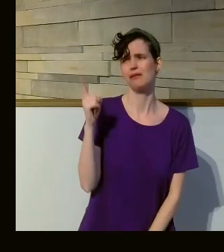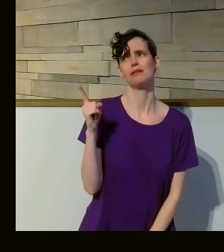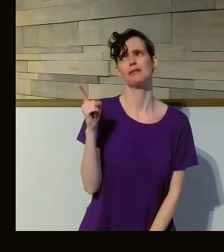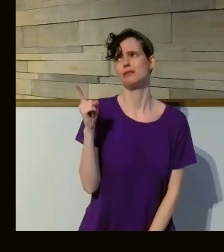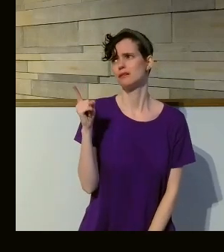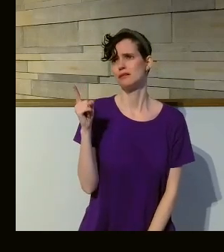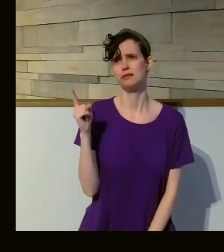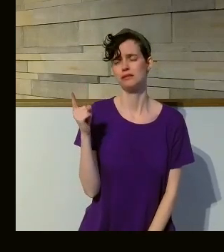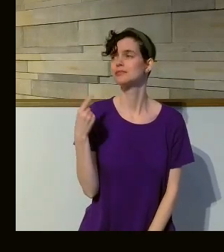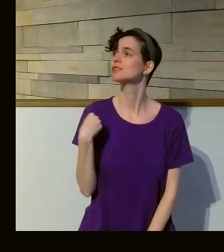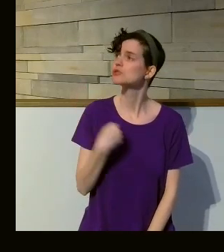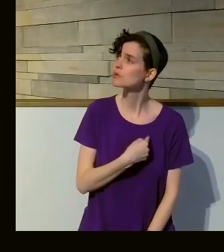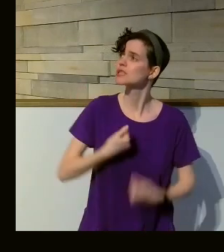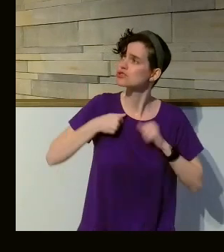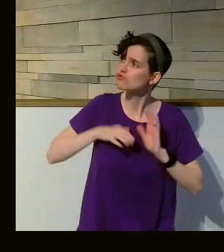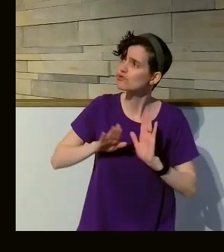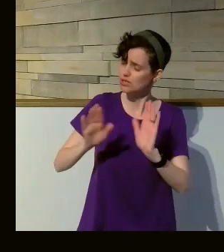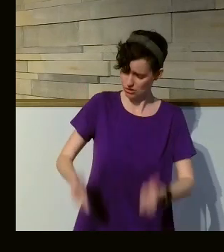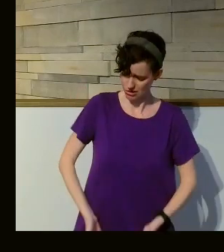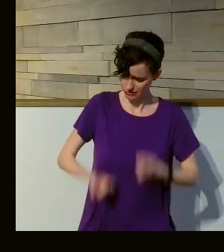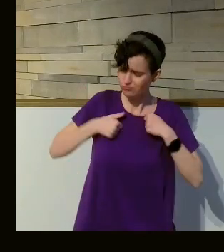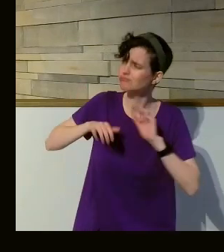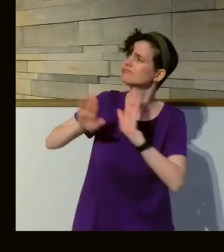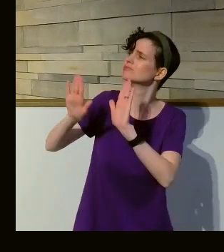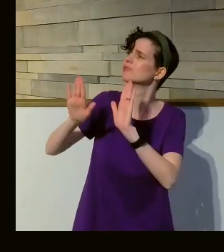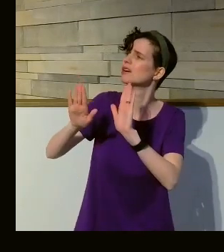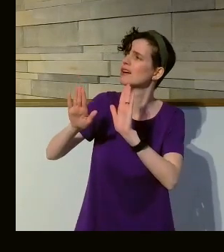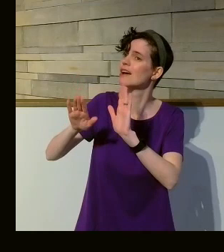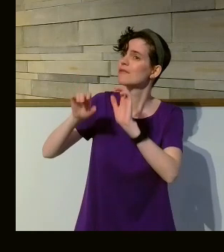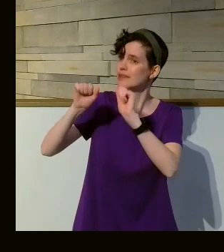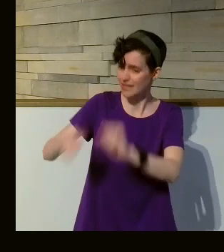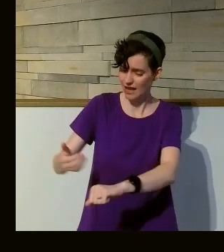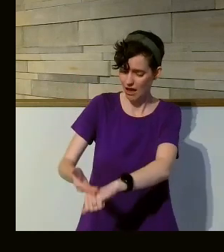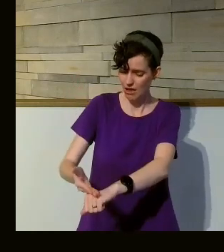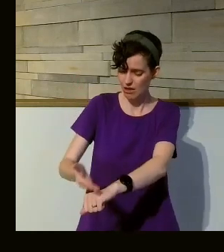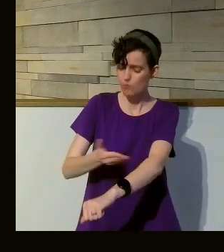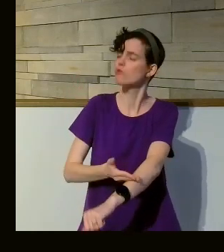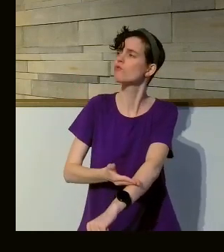Lord, it's as we surrender our lives to you that even improvement is possible.